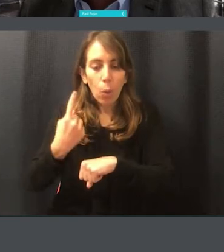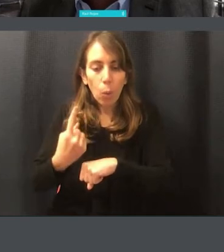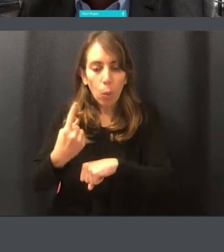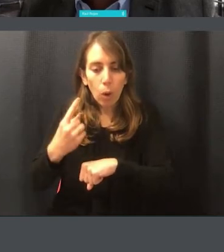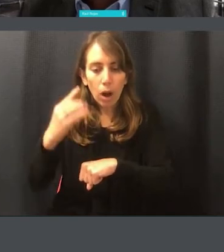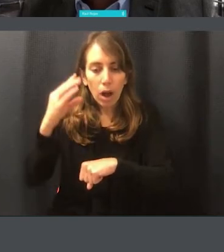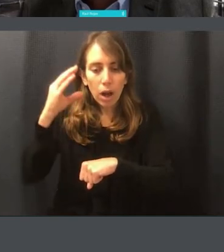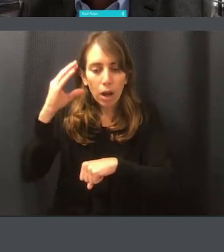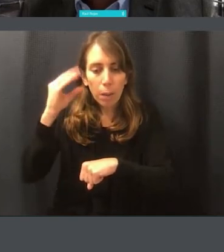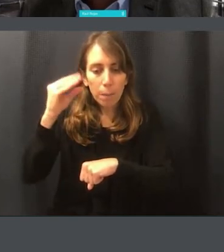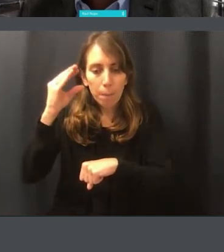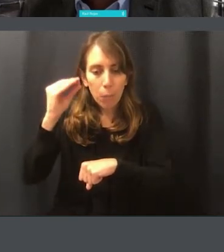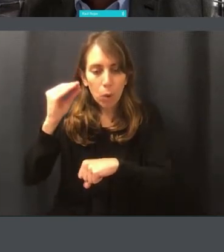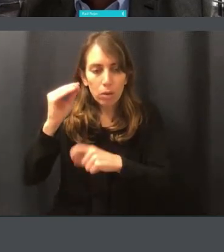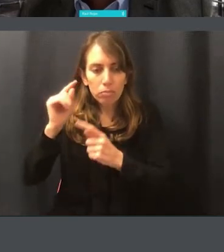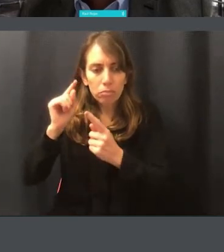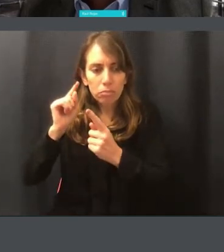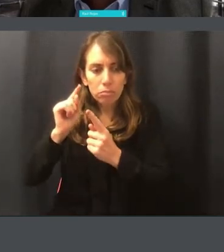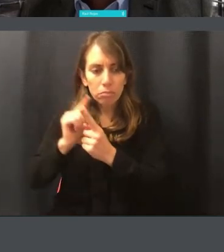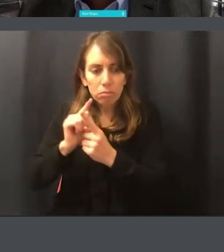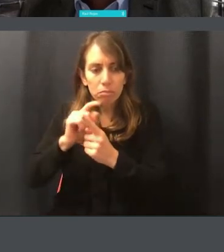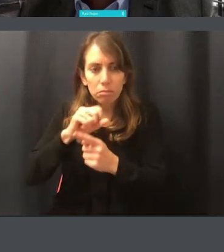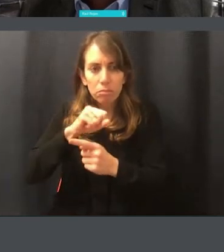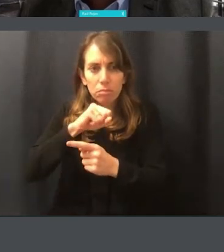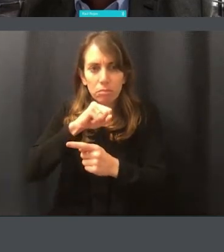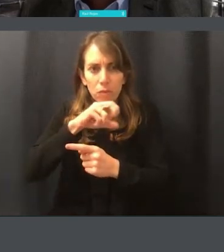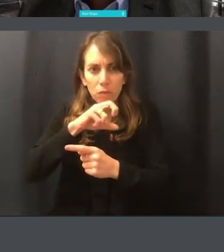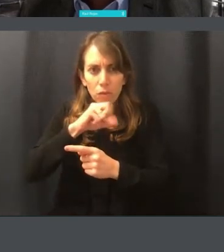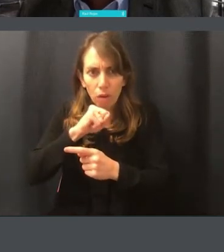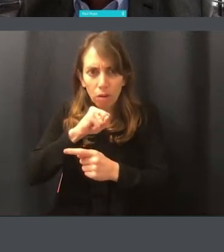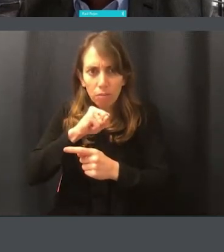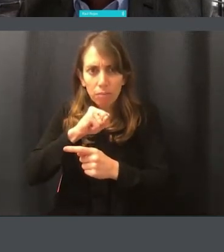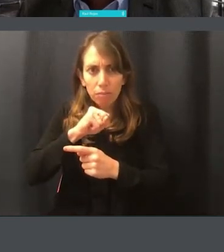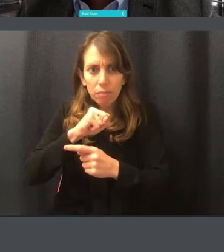you one frog, you one, you one.